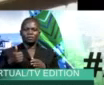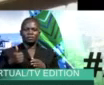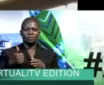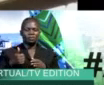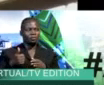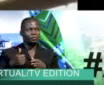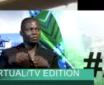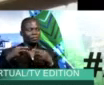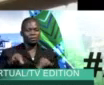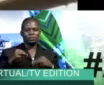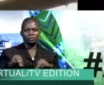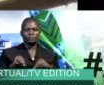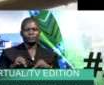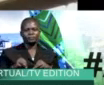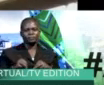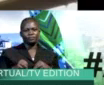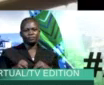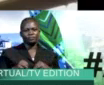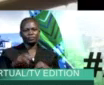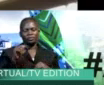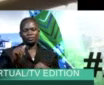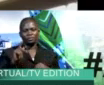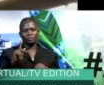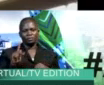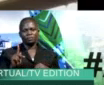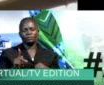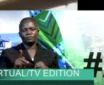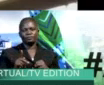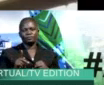compressed method. AKK